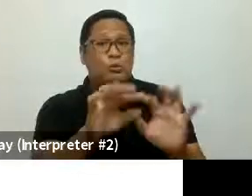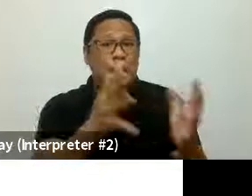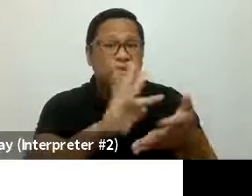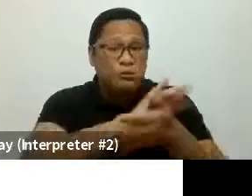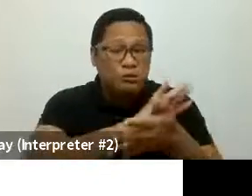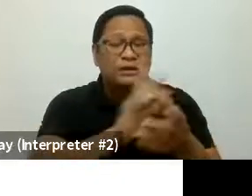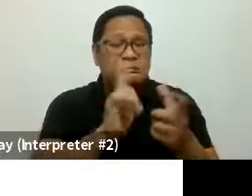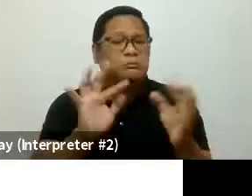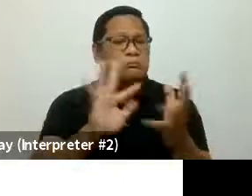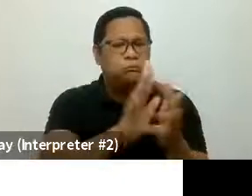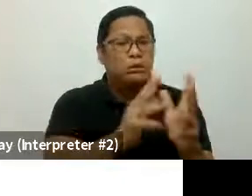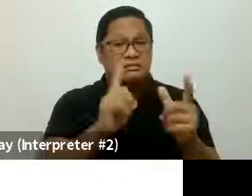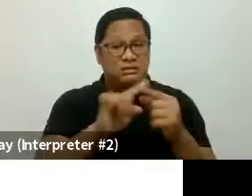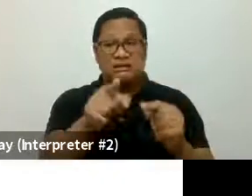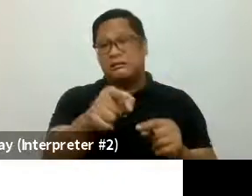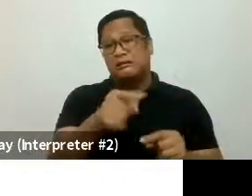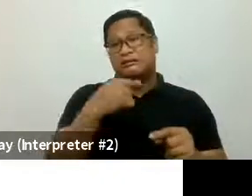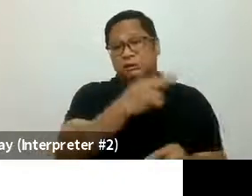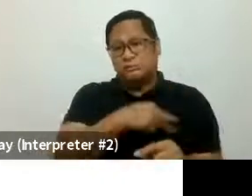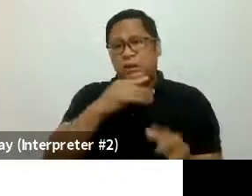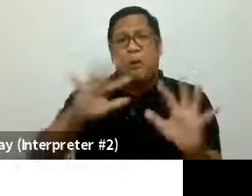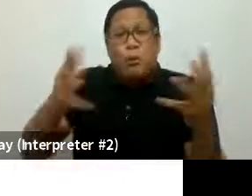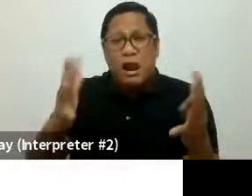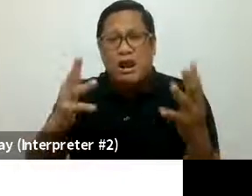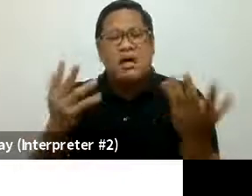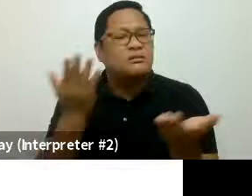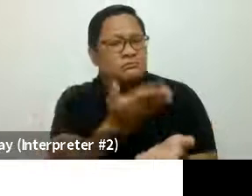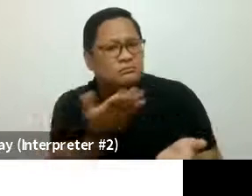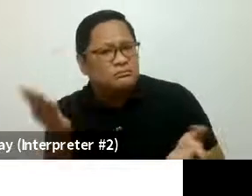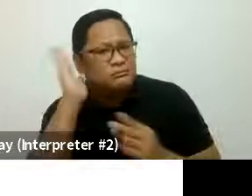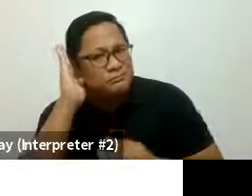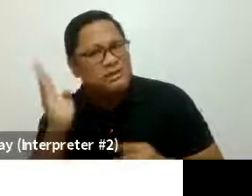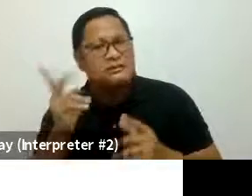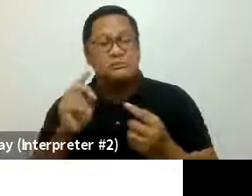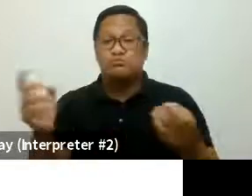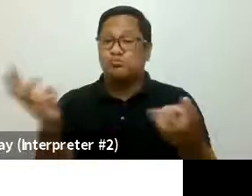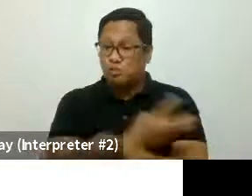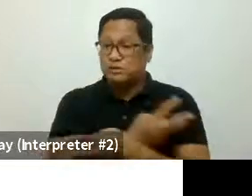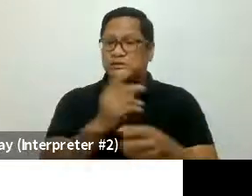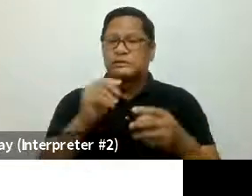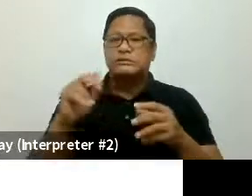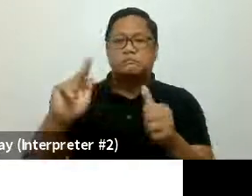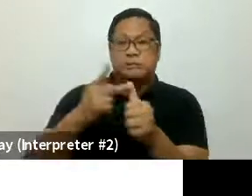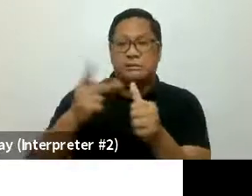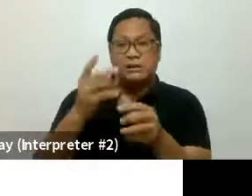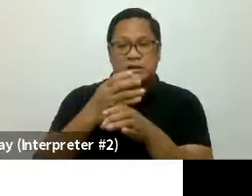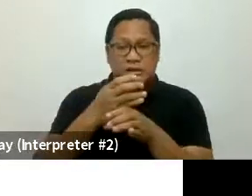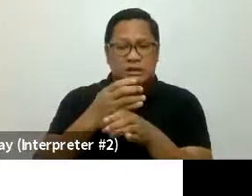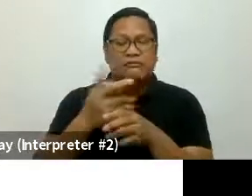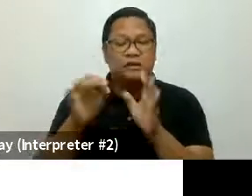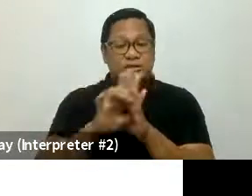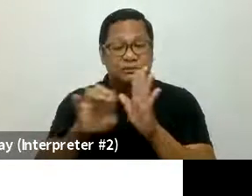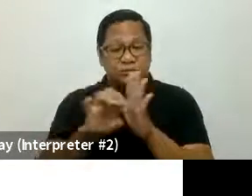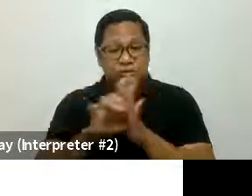basically say that there's no more emergency surgeries and all. Much worse on primary care, because a lot of the treatment, for example,